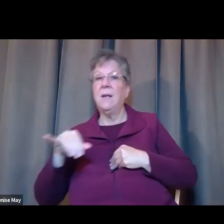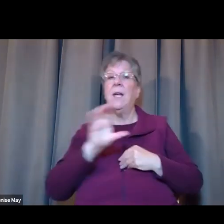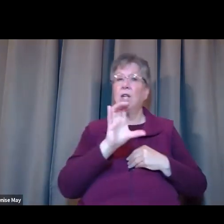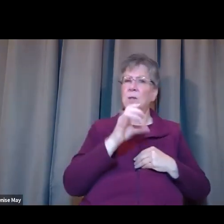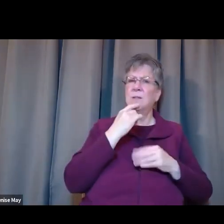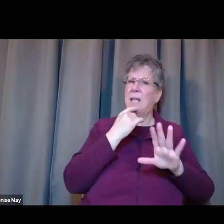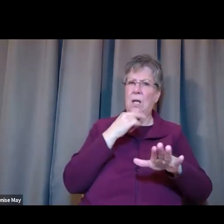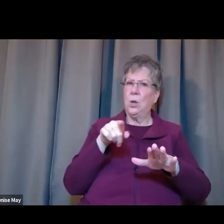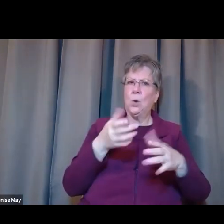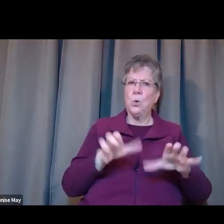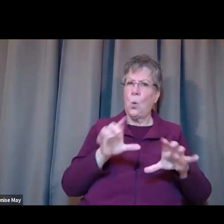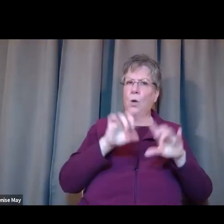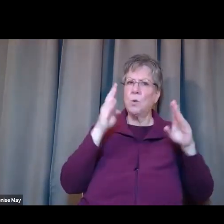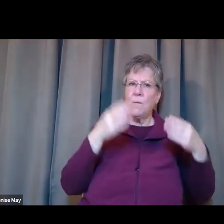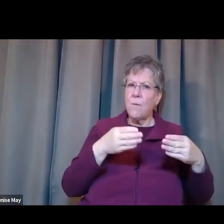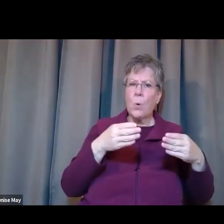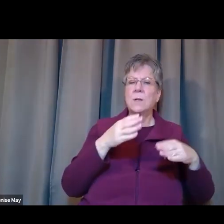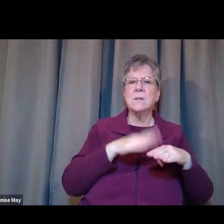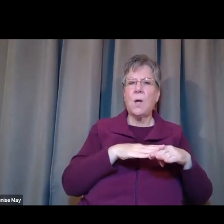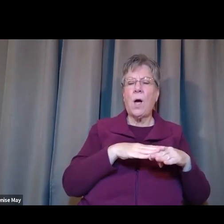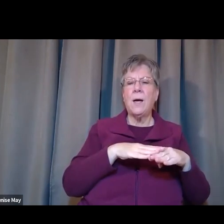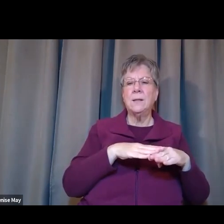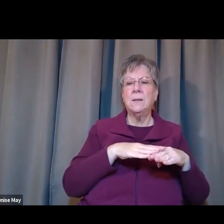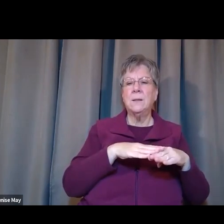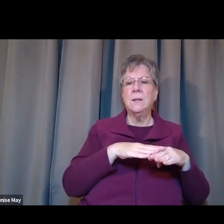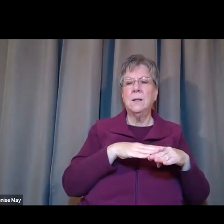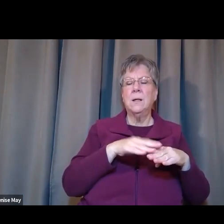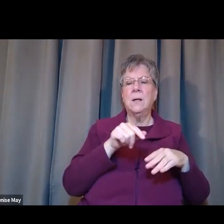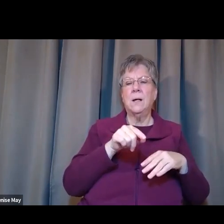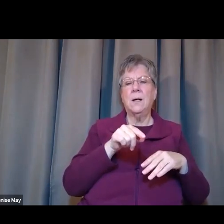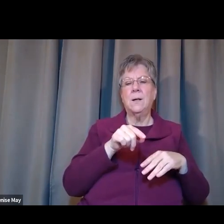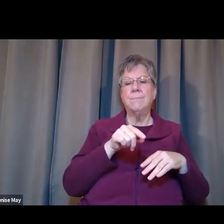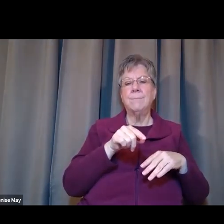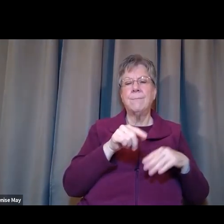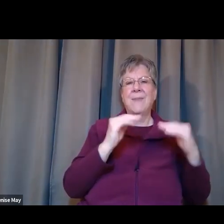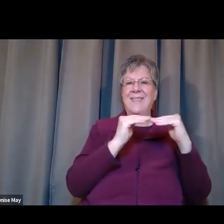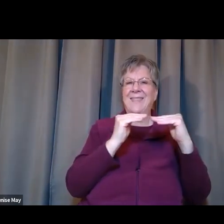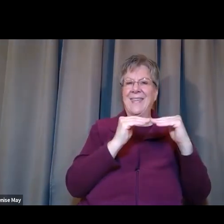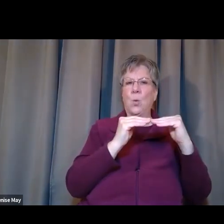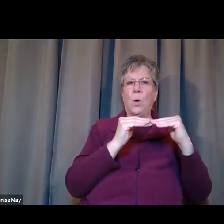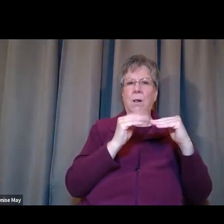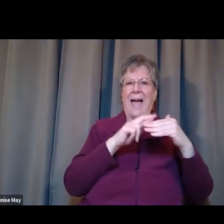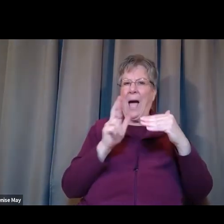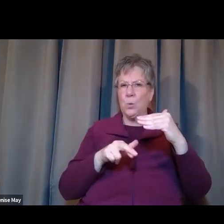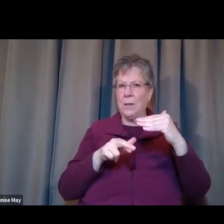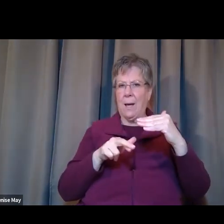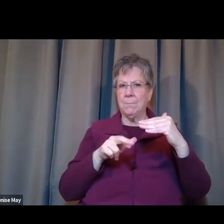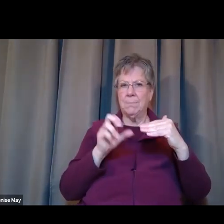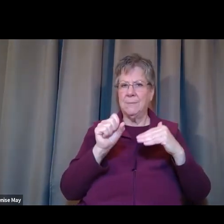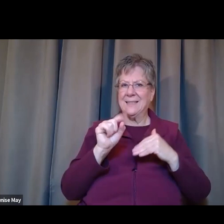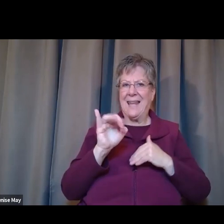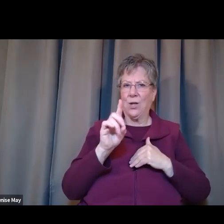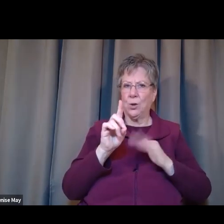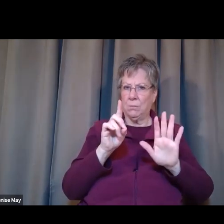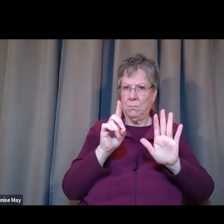want to do is focus on the equal outcome standard.